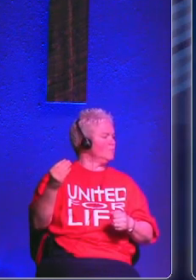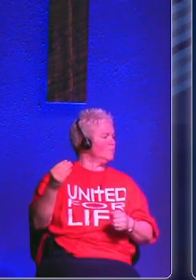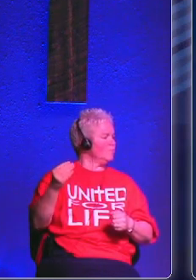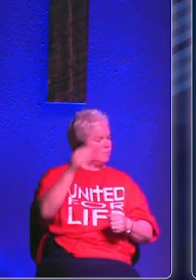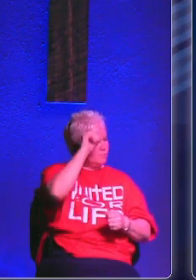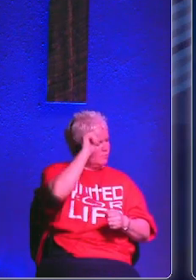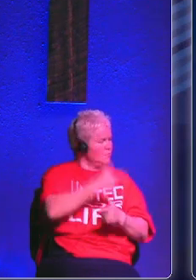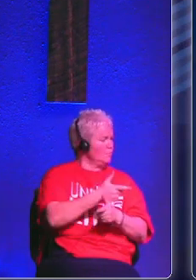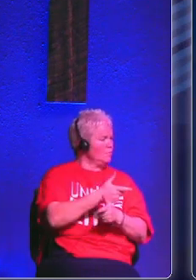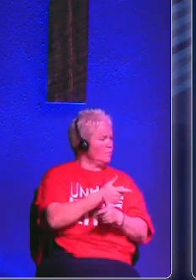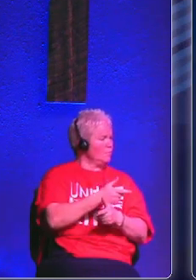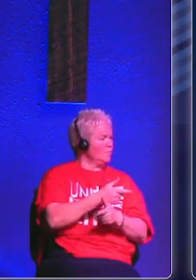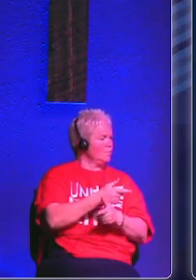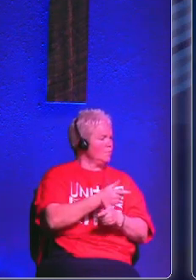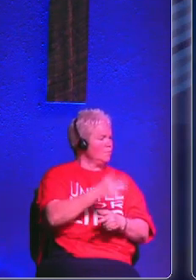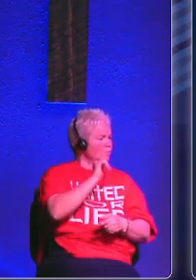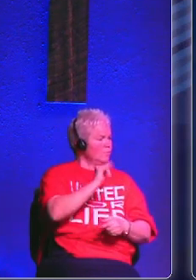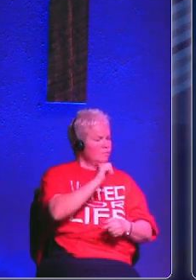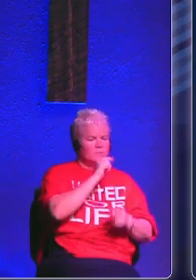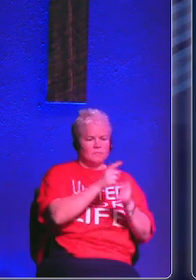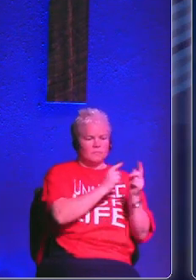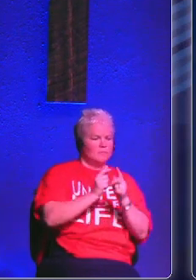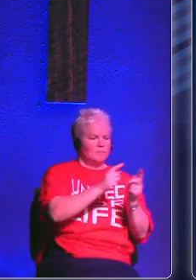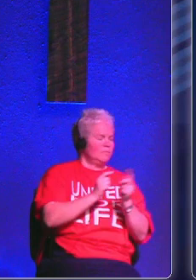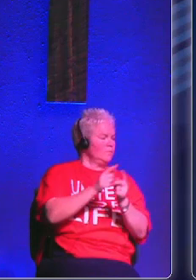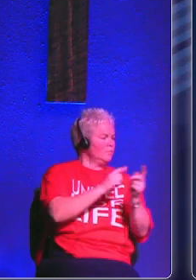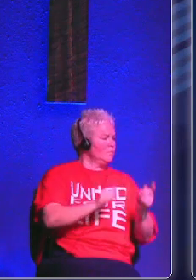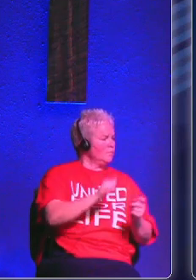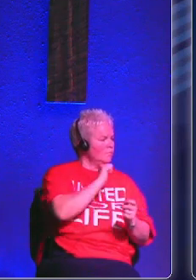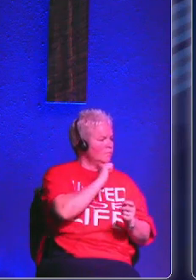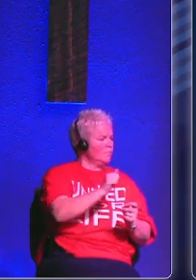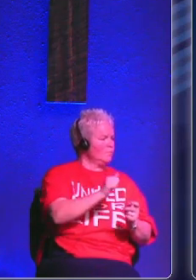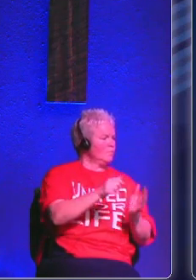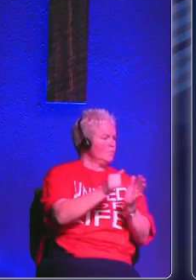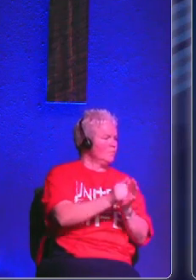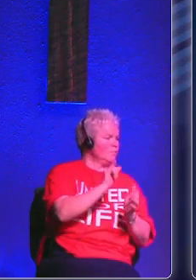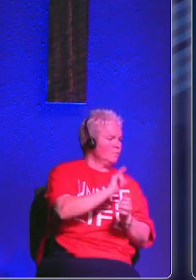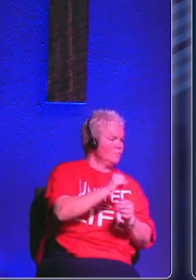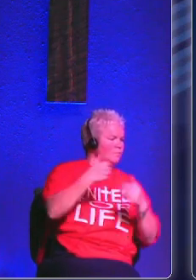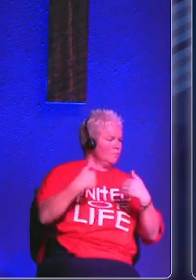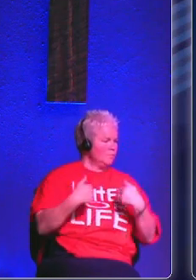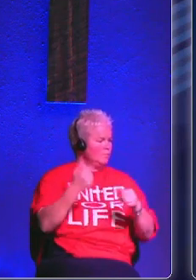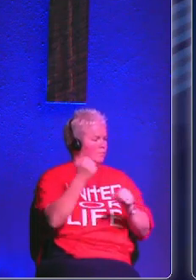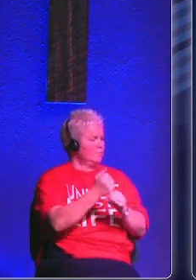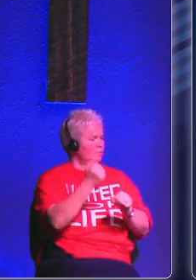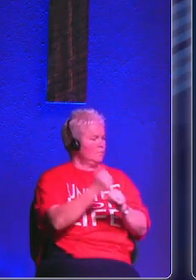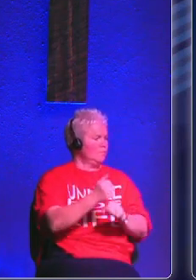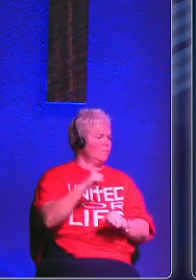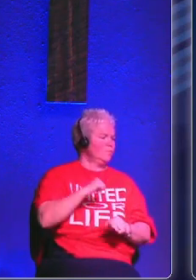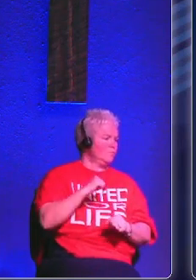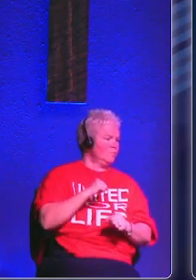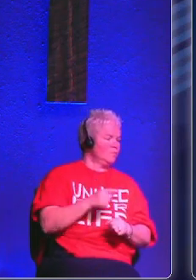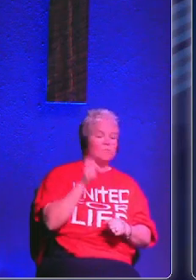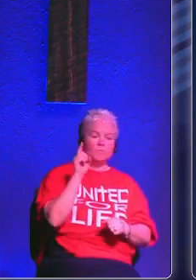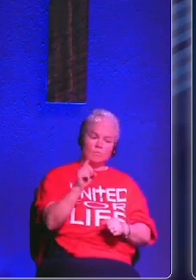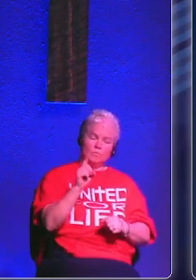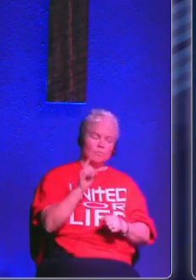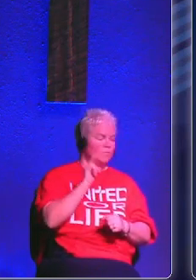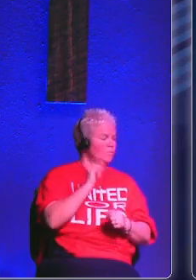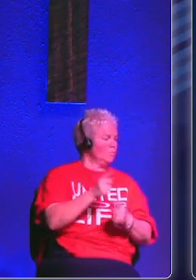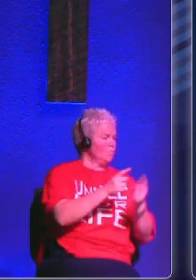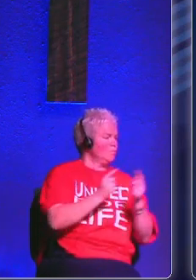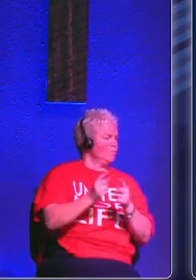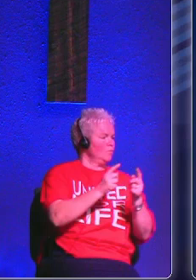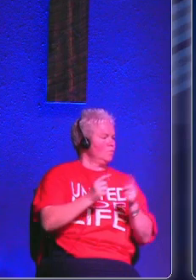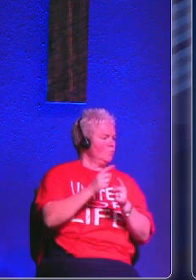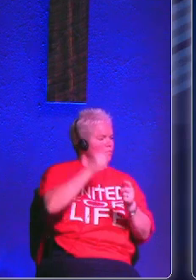Love this about Paul. Brothers, I do not consider that I have made it my own. But one thing I